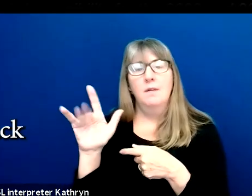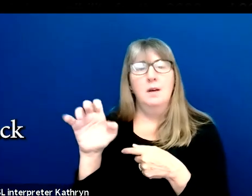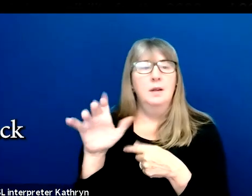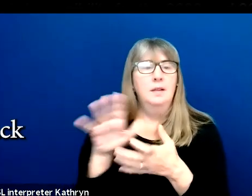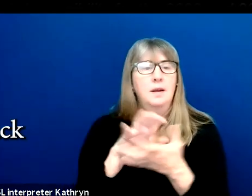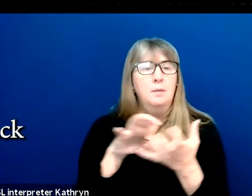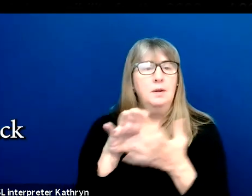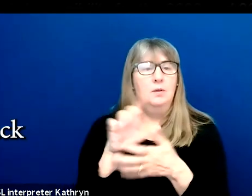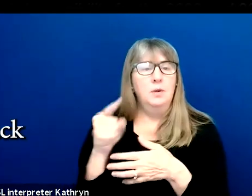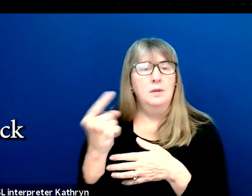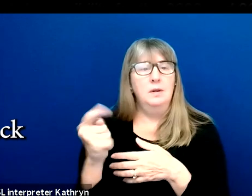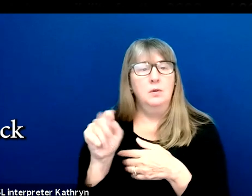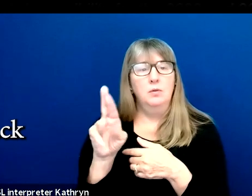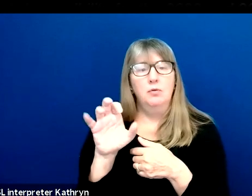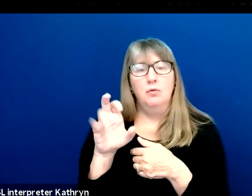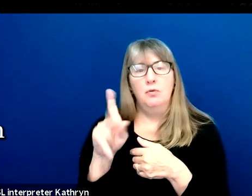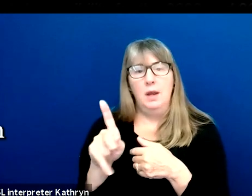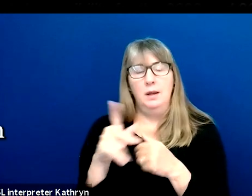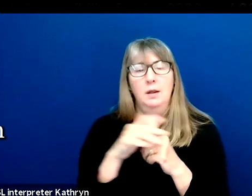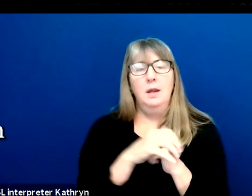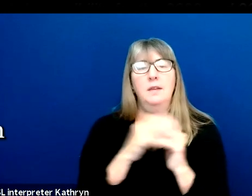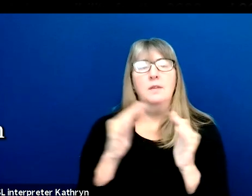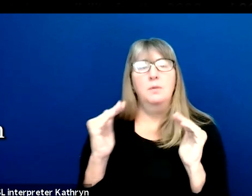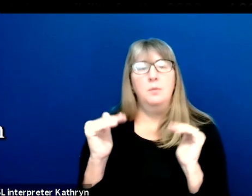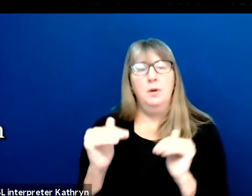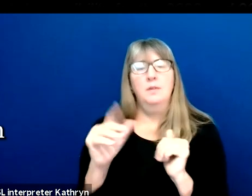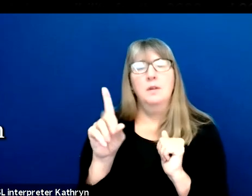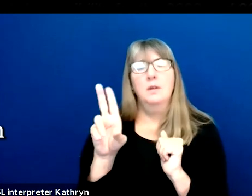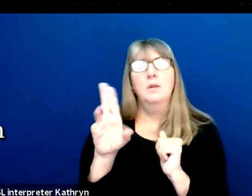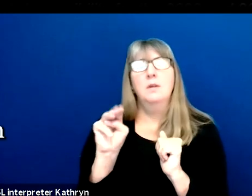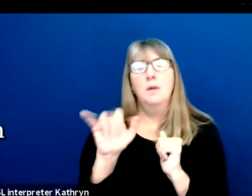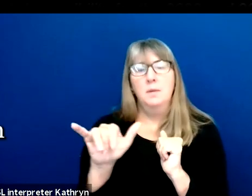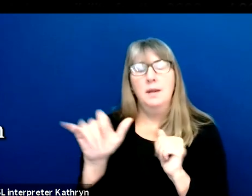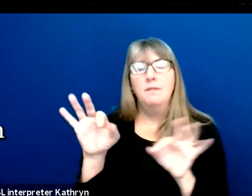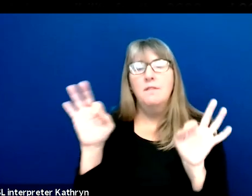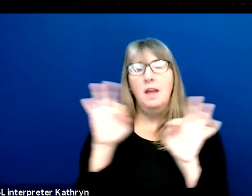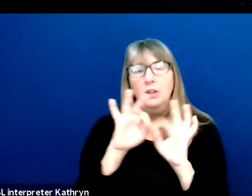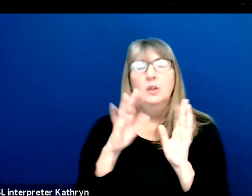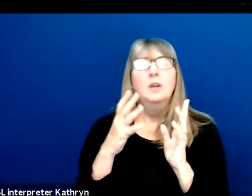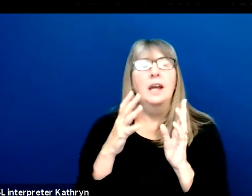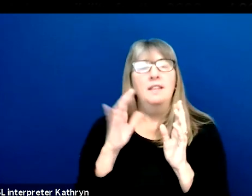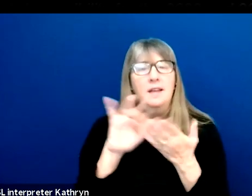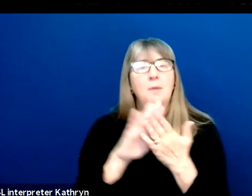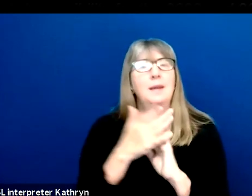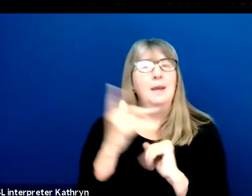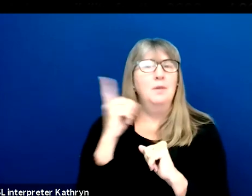into a single track and suppress that dummy value. And that turned into the sonification that I just played you.